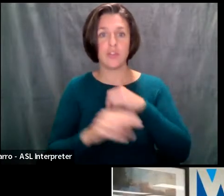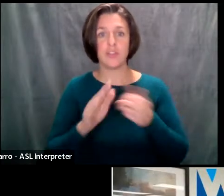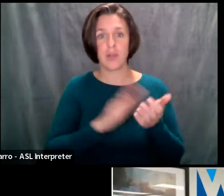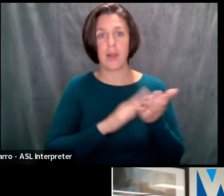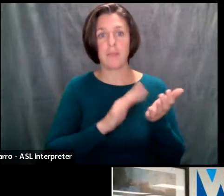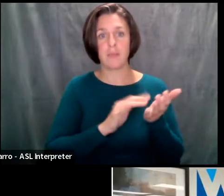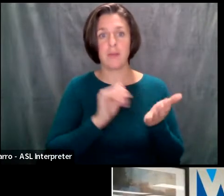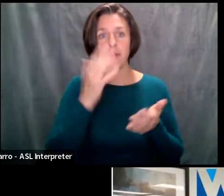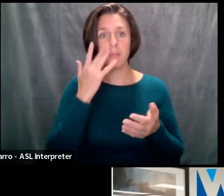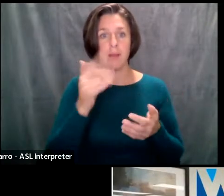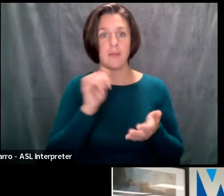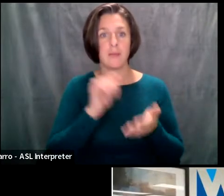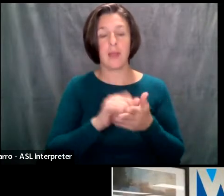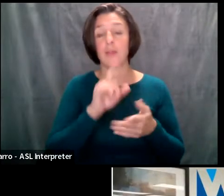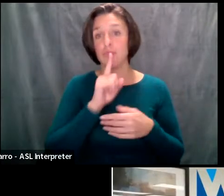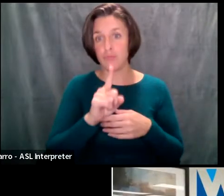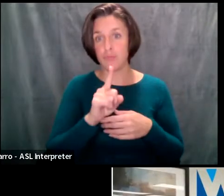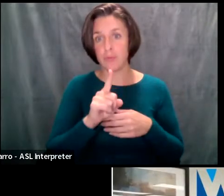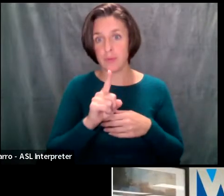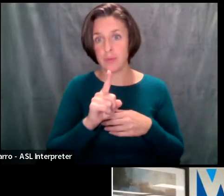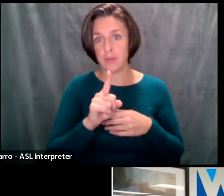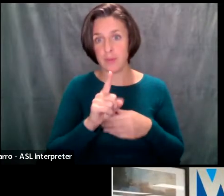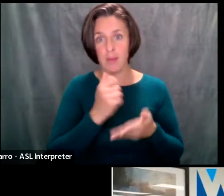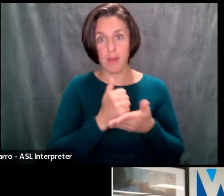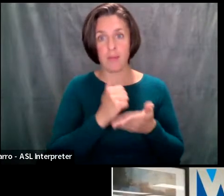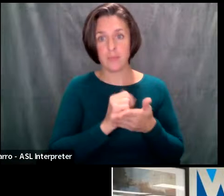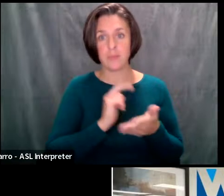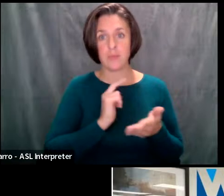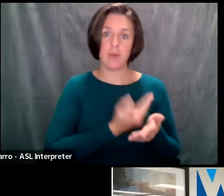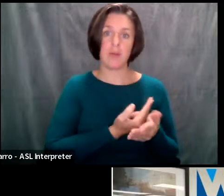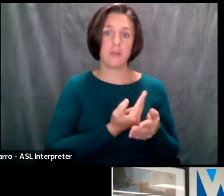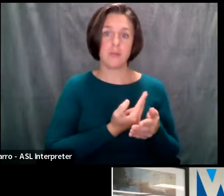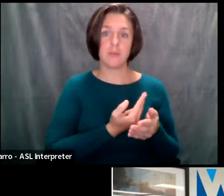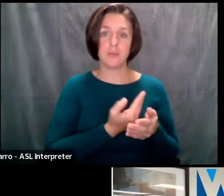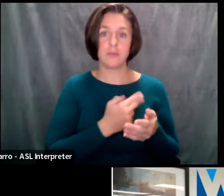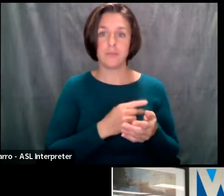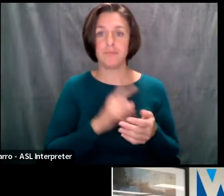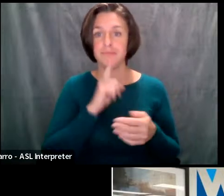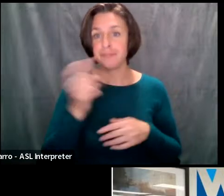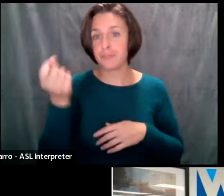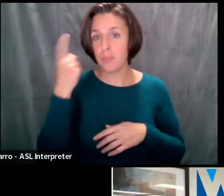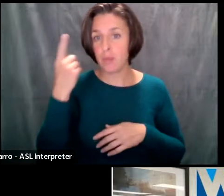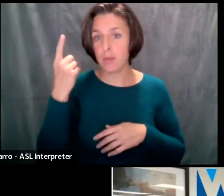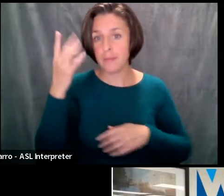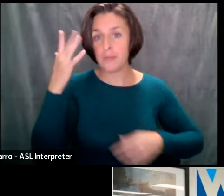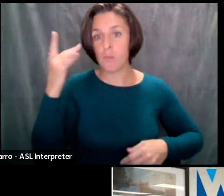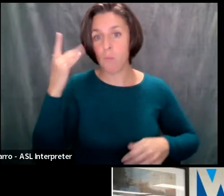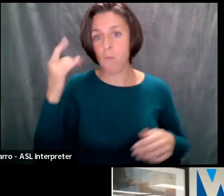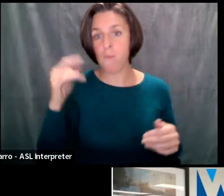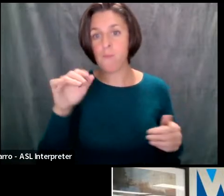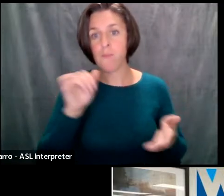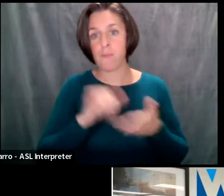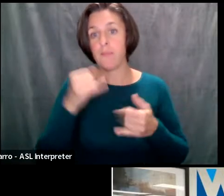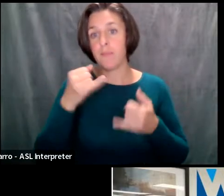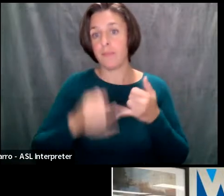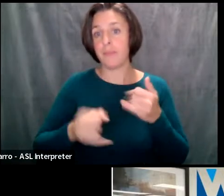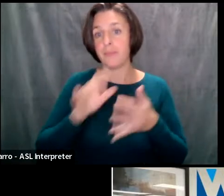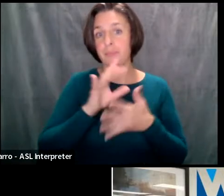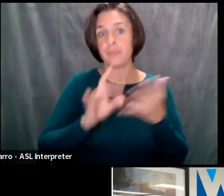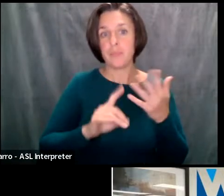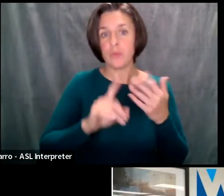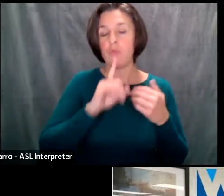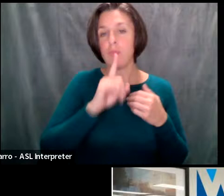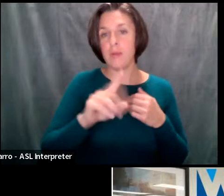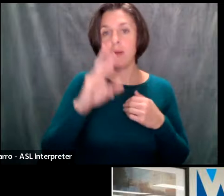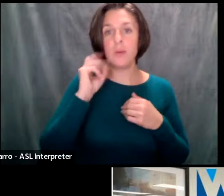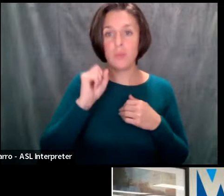helped us understand like why you like the final option really was the